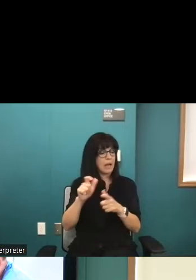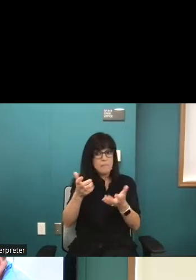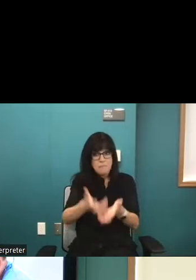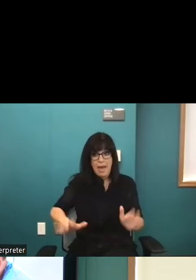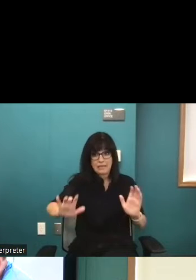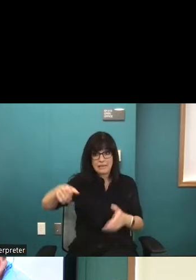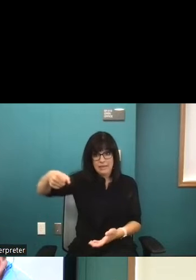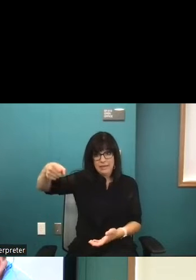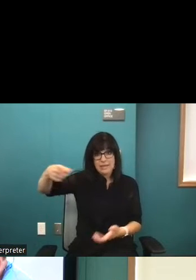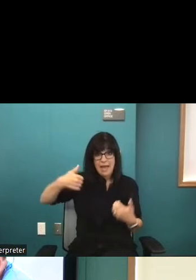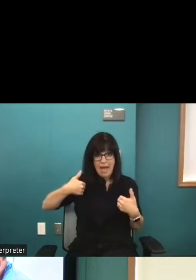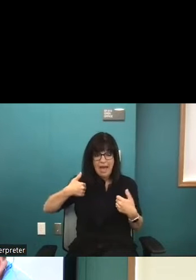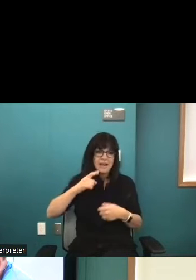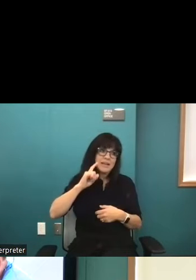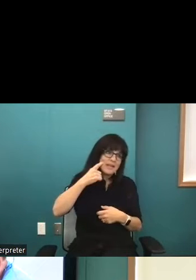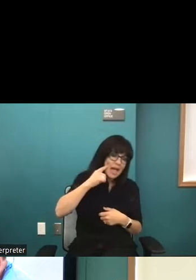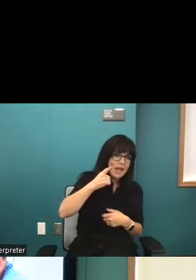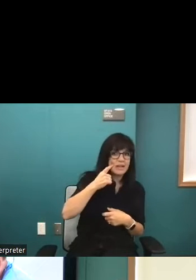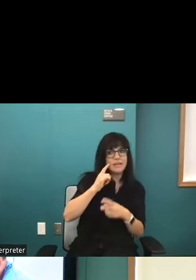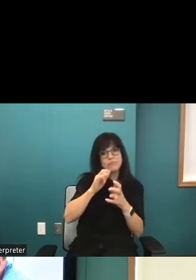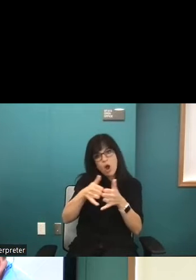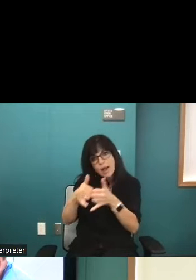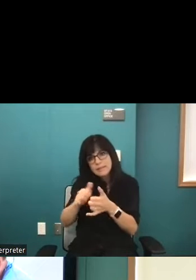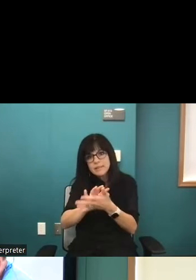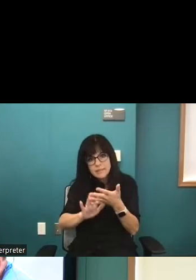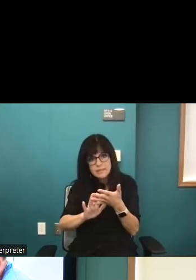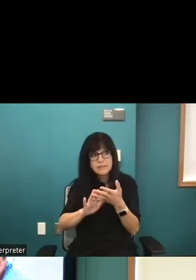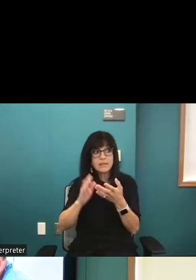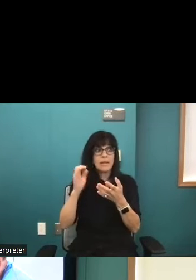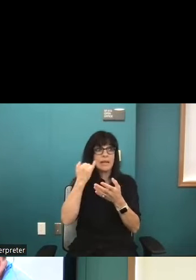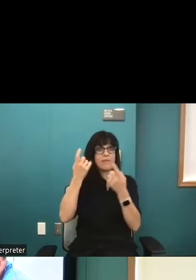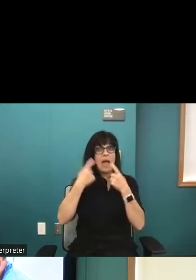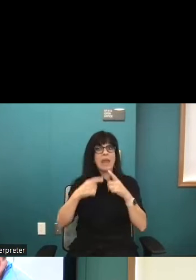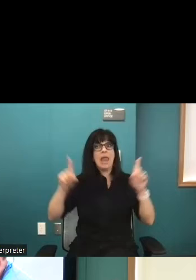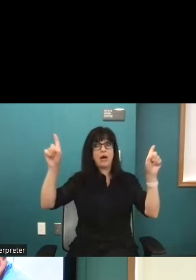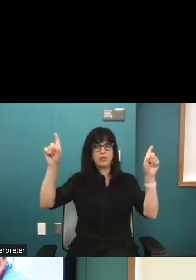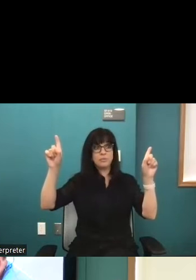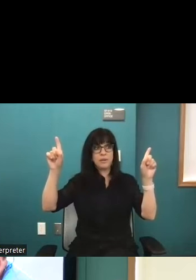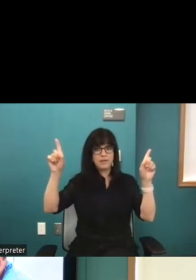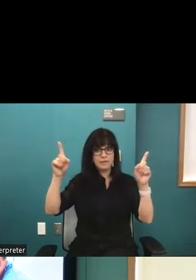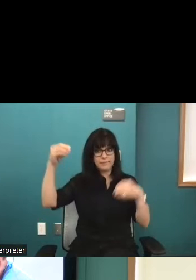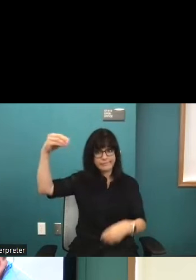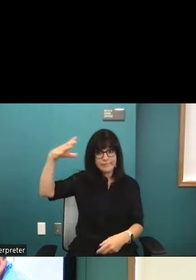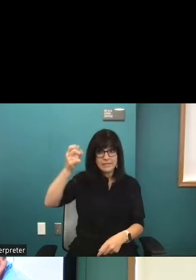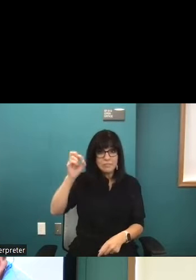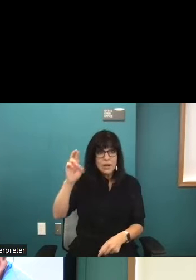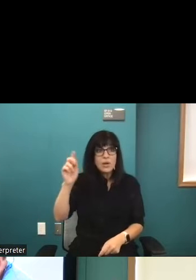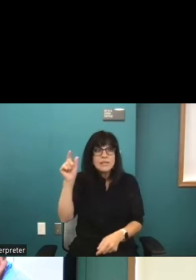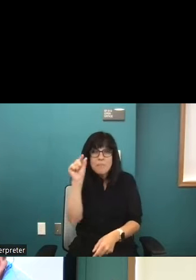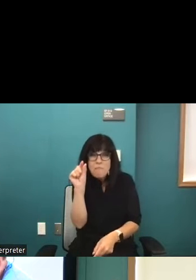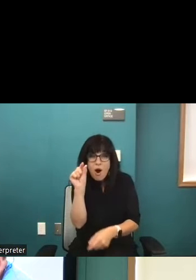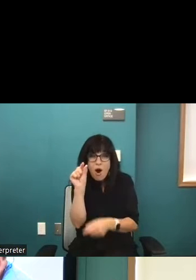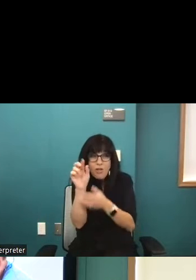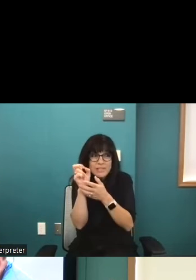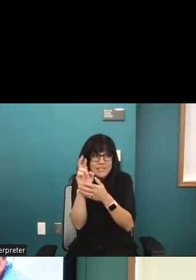in my classroom that had candy bars and prizes. So when an announcement would come on over the whole school system that a small receiver